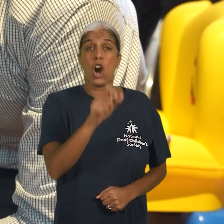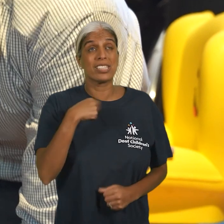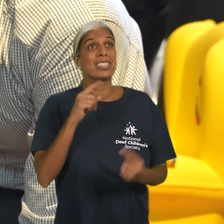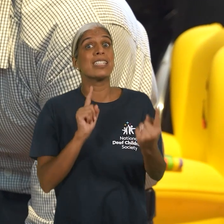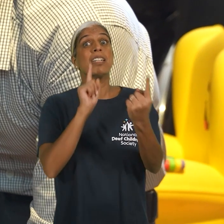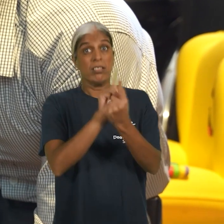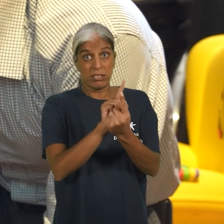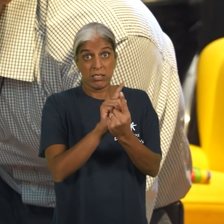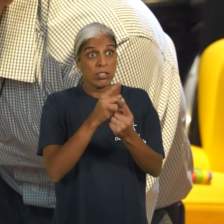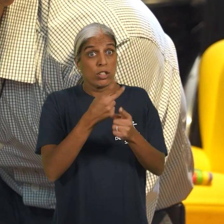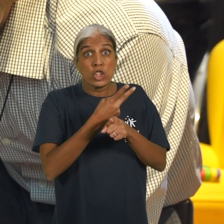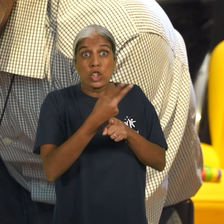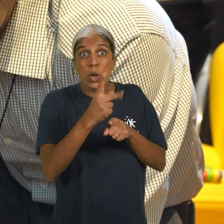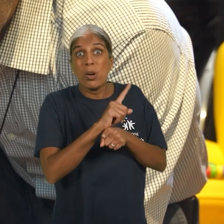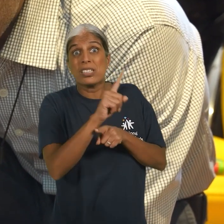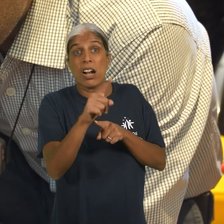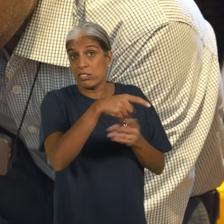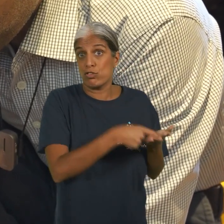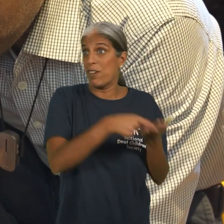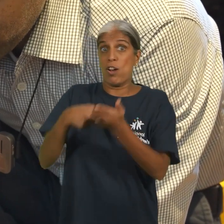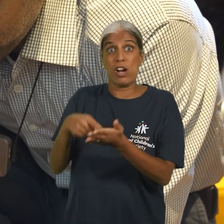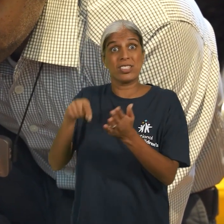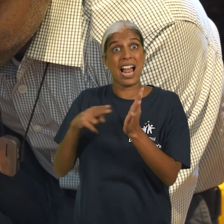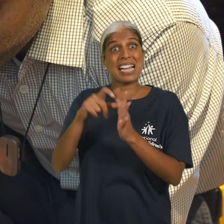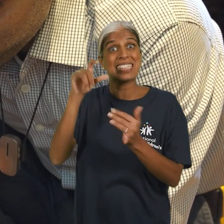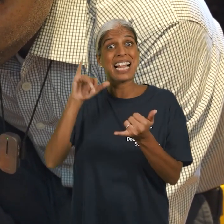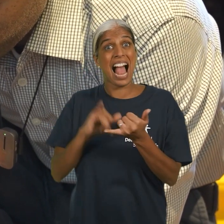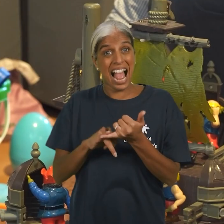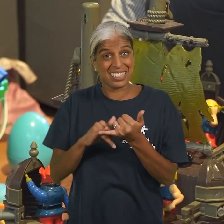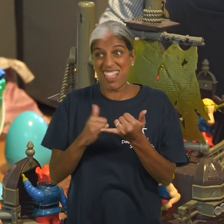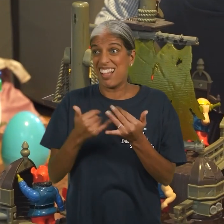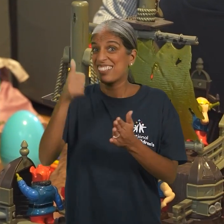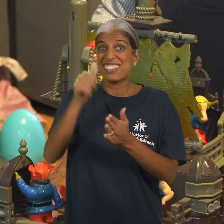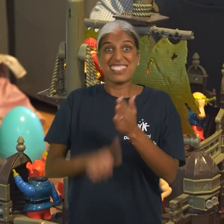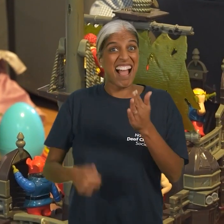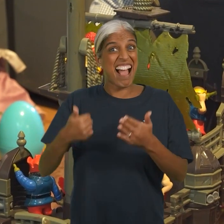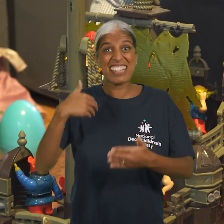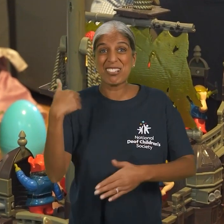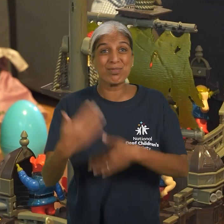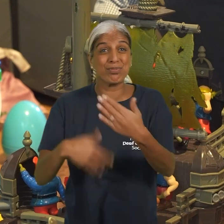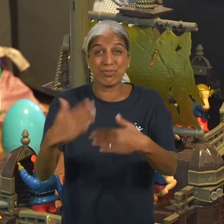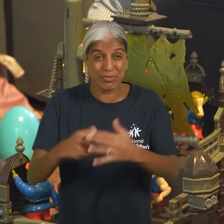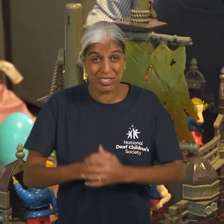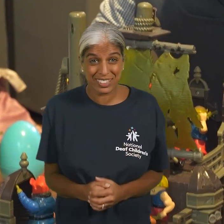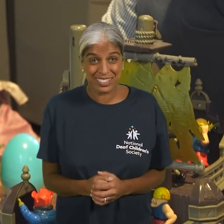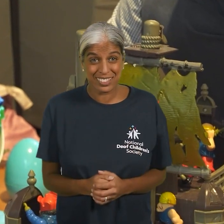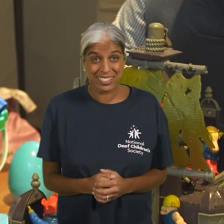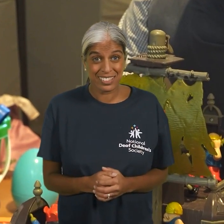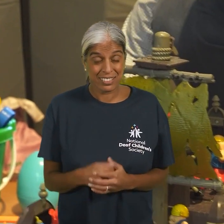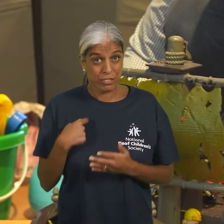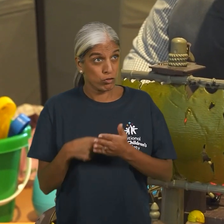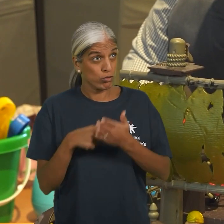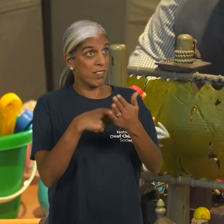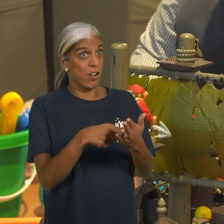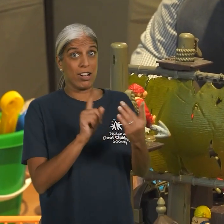The audiologist actively referred us to NDCS 2 weeks later. So that's when the journey